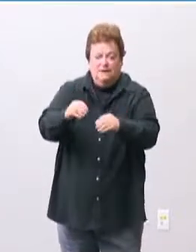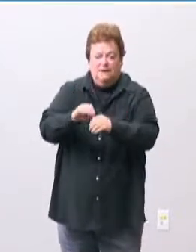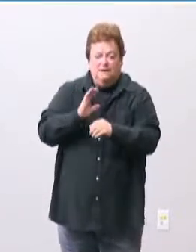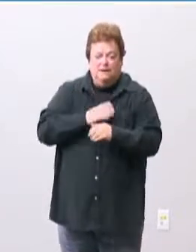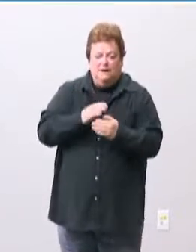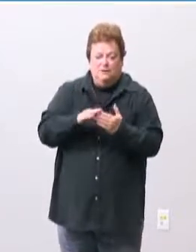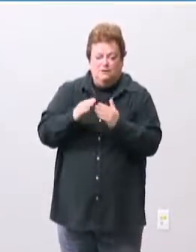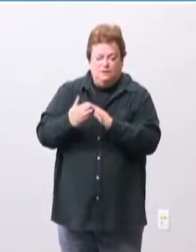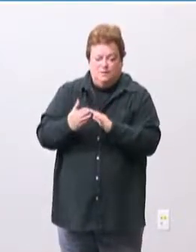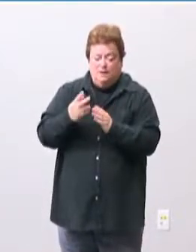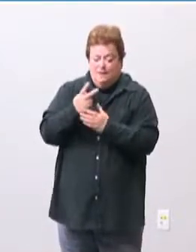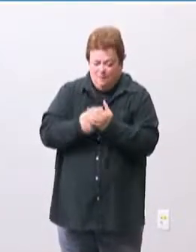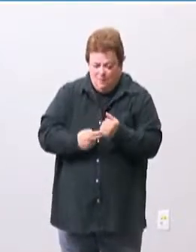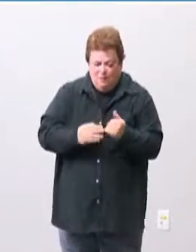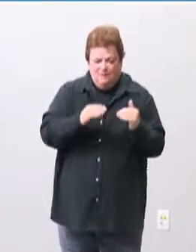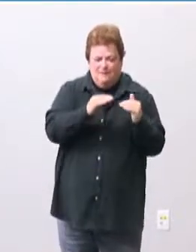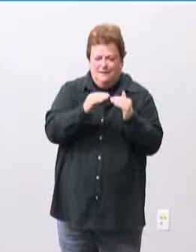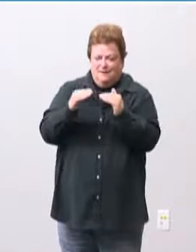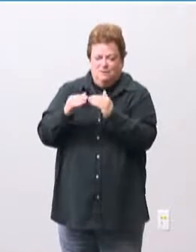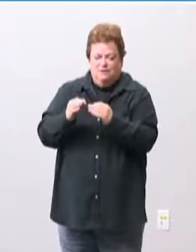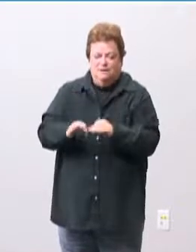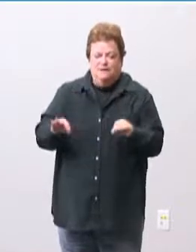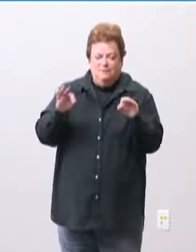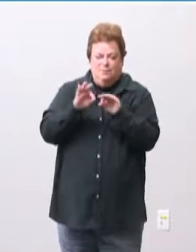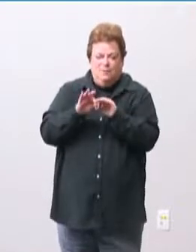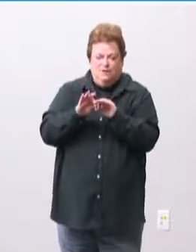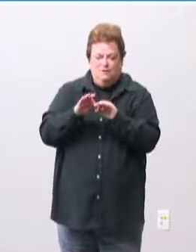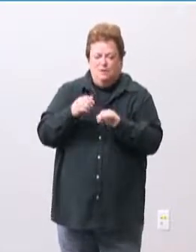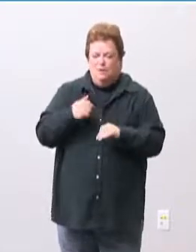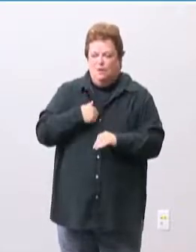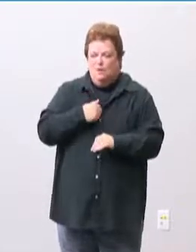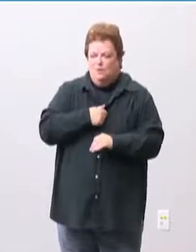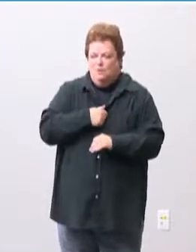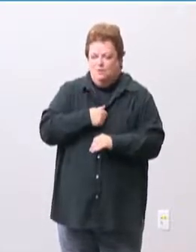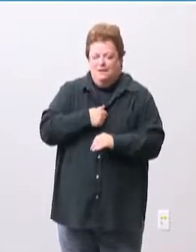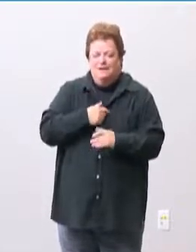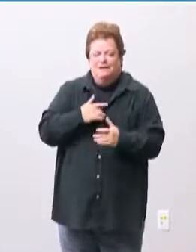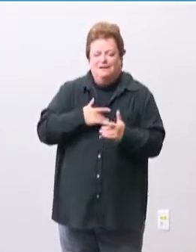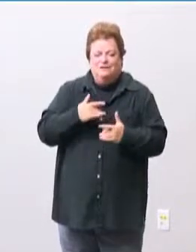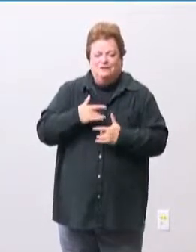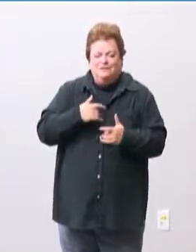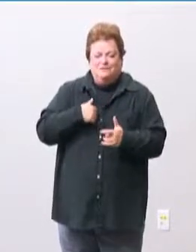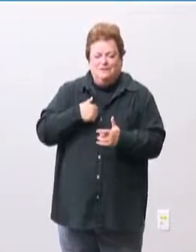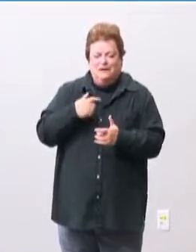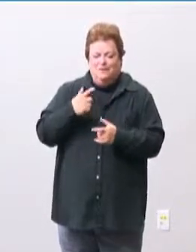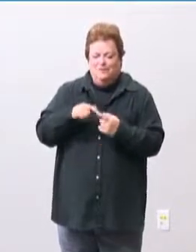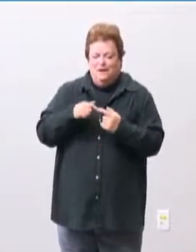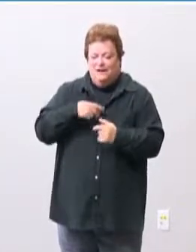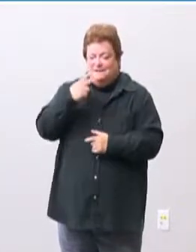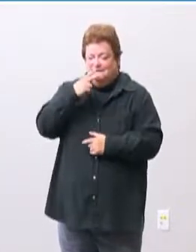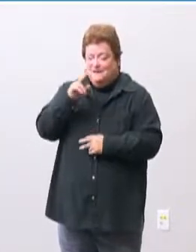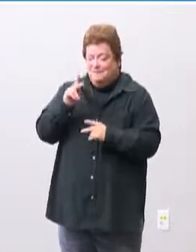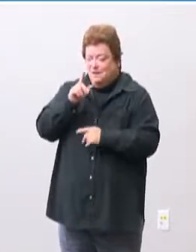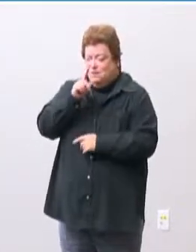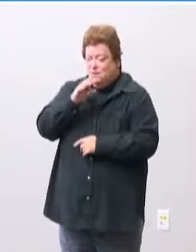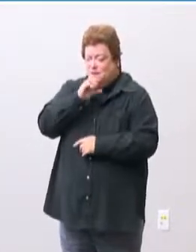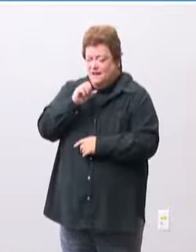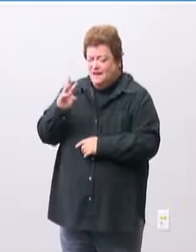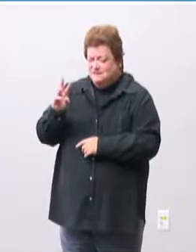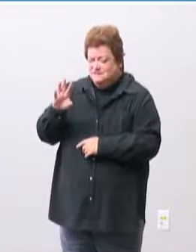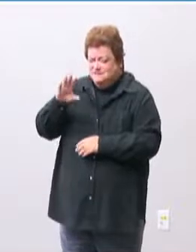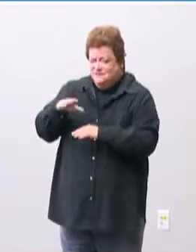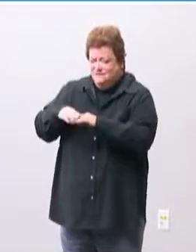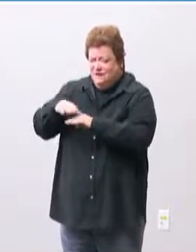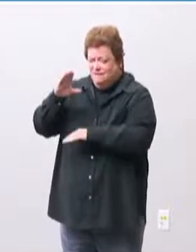They're equally important. And we really urge, you know, it concerns me when I see people that are 65 and older, judging from